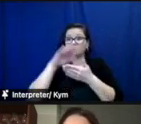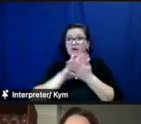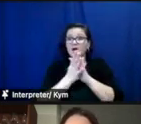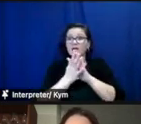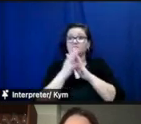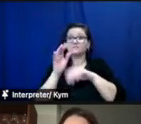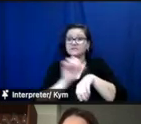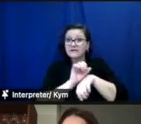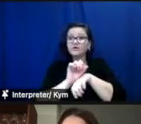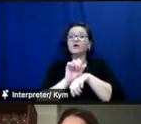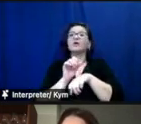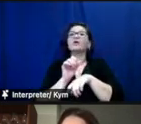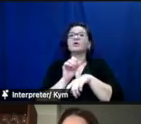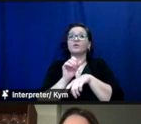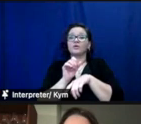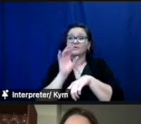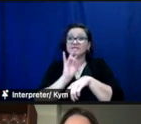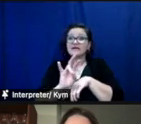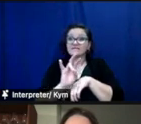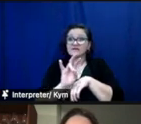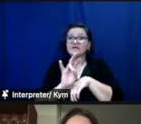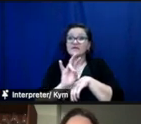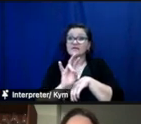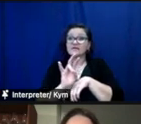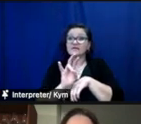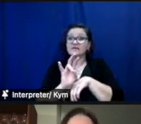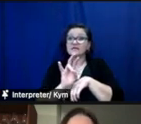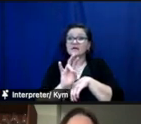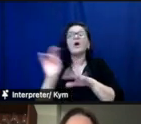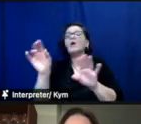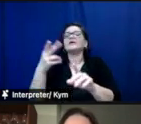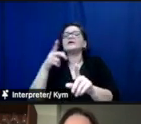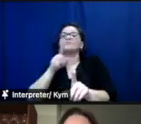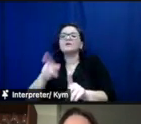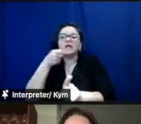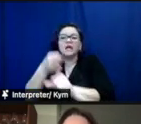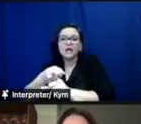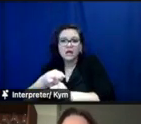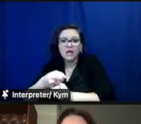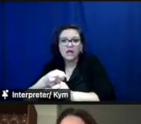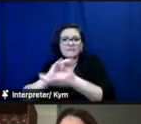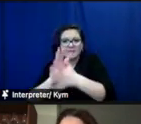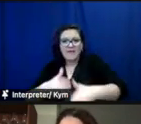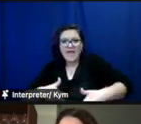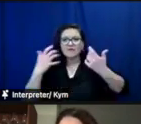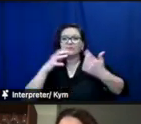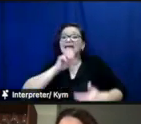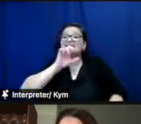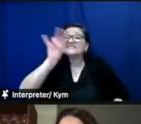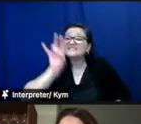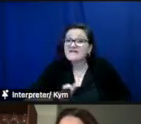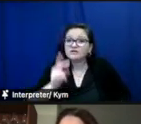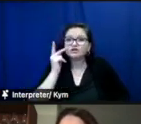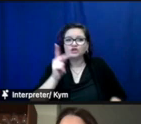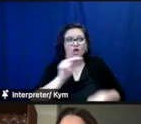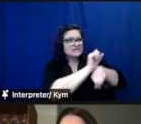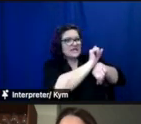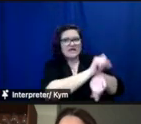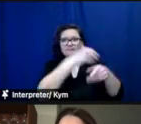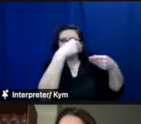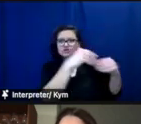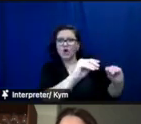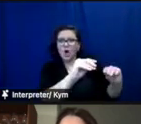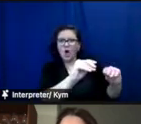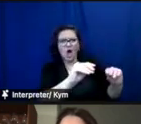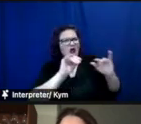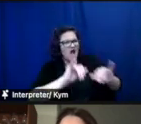column of chained enslaved people being driven to an auction. He was so angered by that, he was appalled. So he started, again,